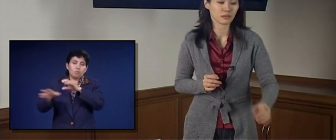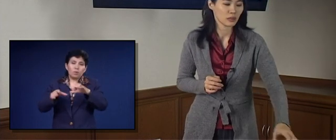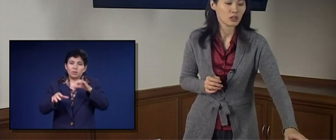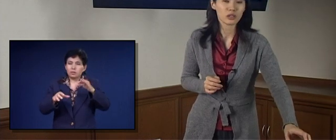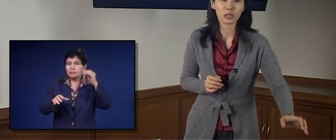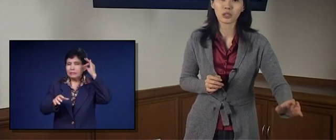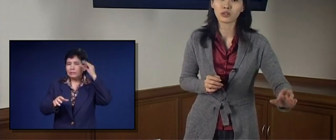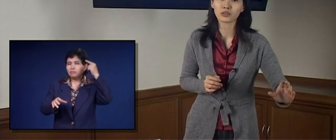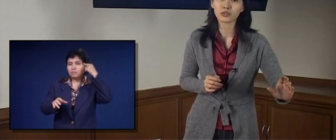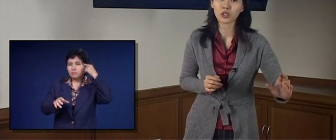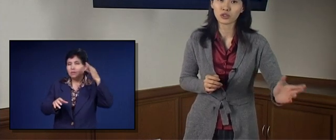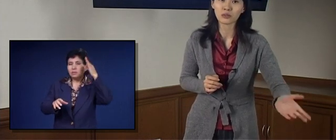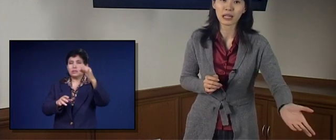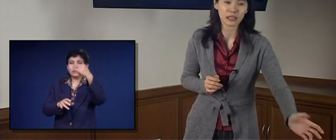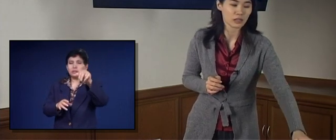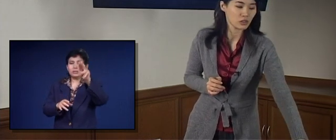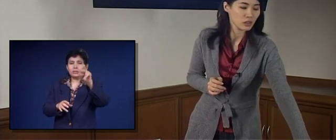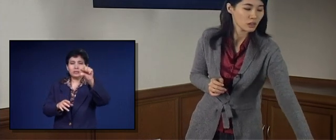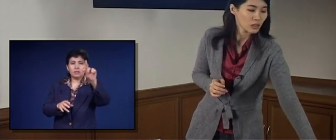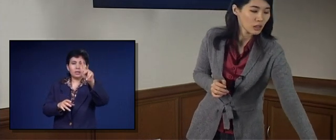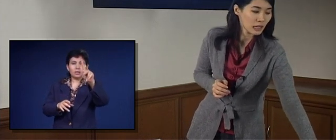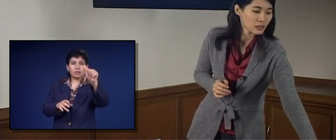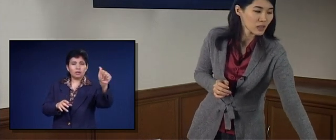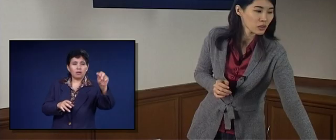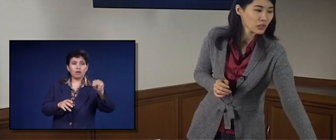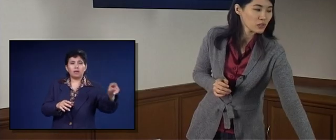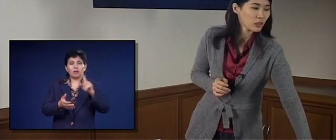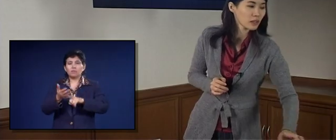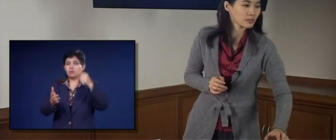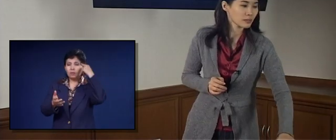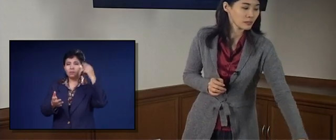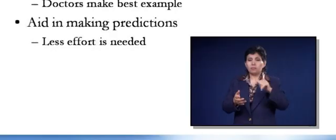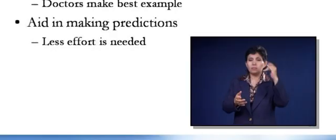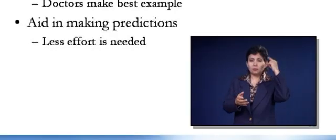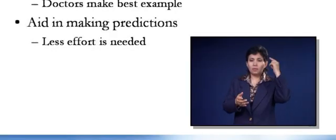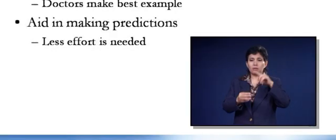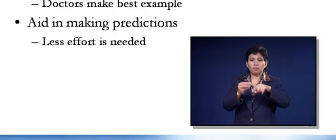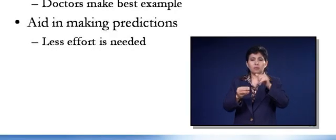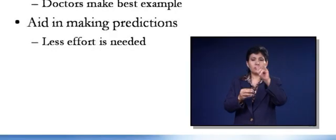quickly so that we can consume less energy, less mental energy on it.